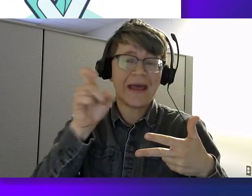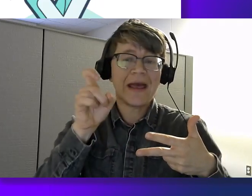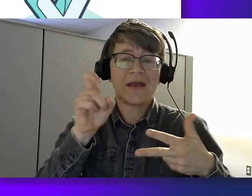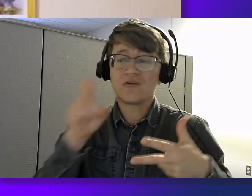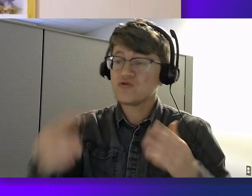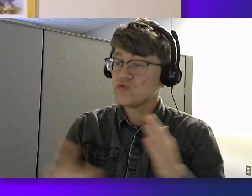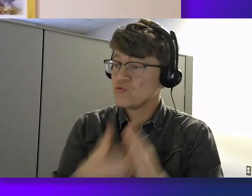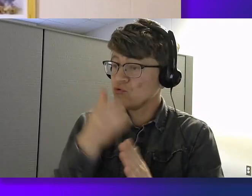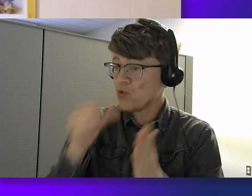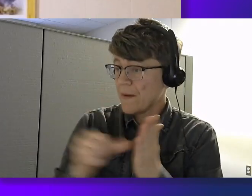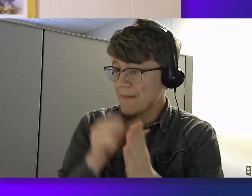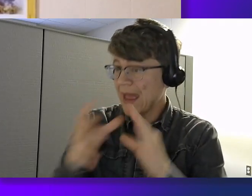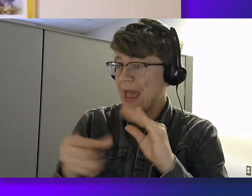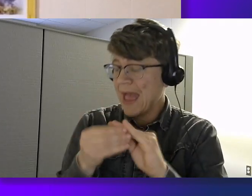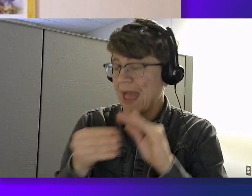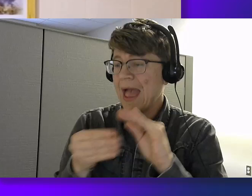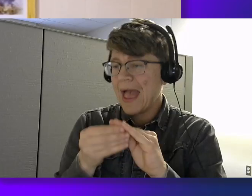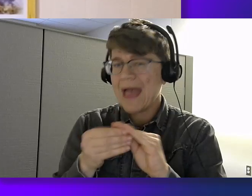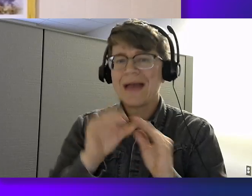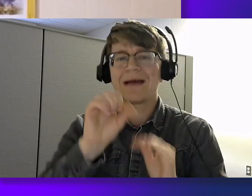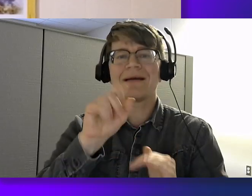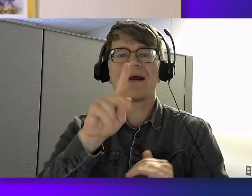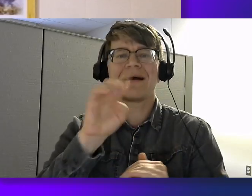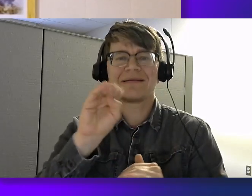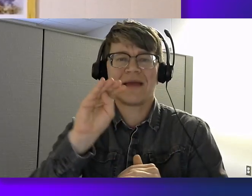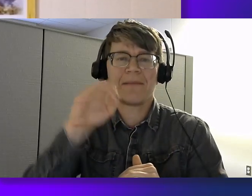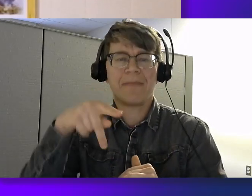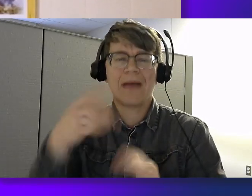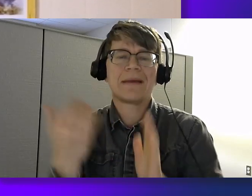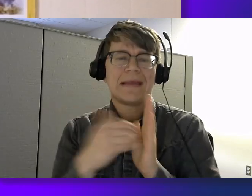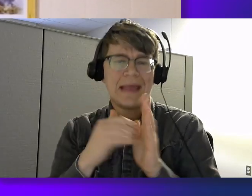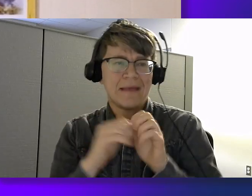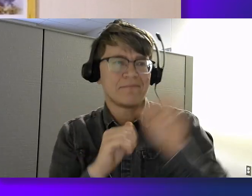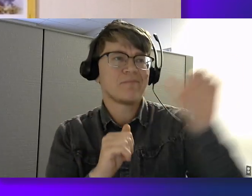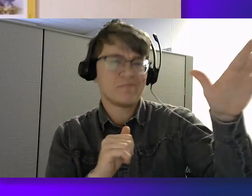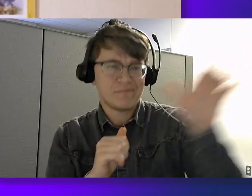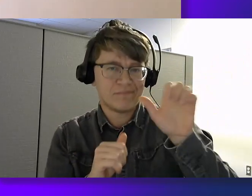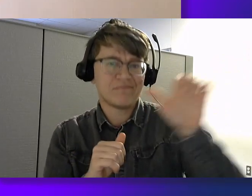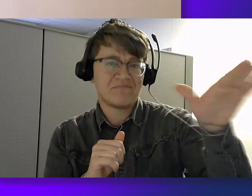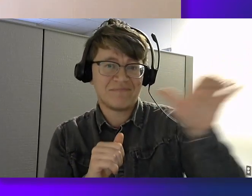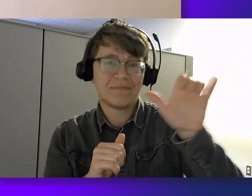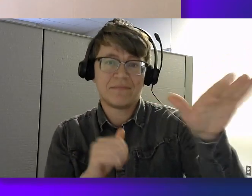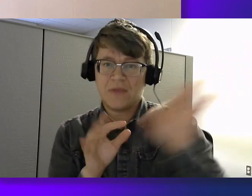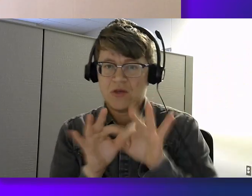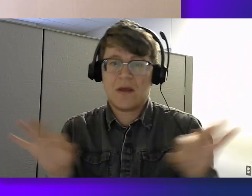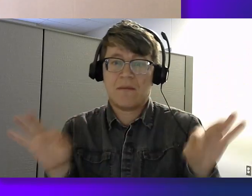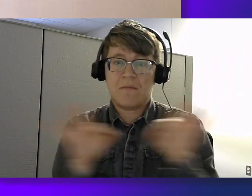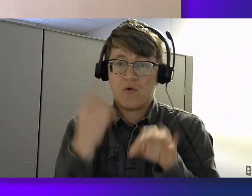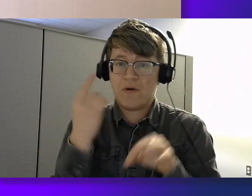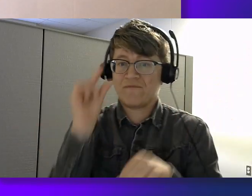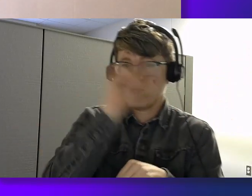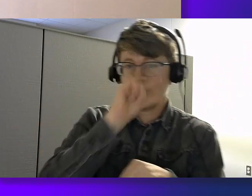page. Having and maintaining your sitemap is crucial to being discoverable in search engines. Your sitemap will